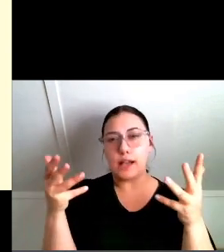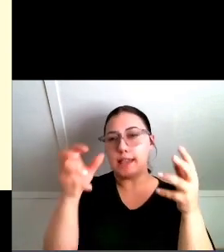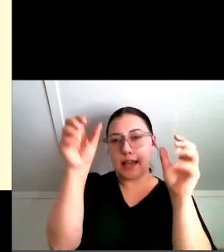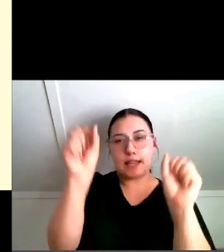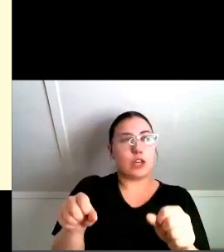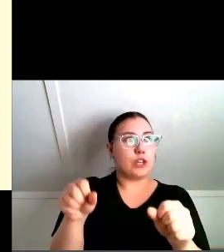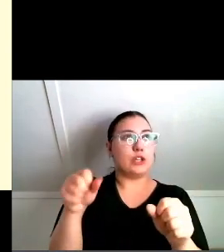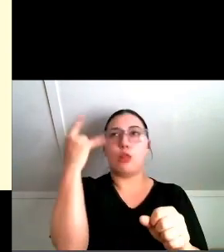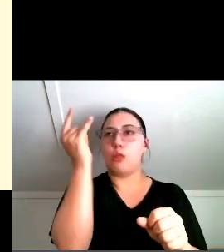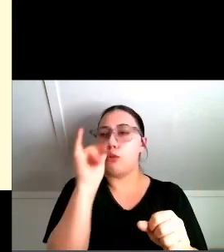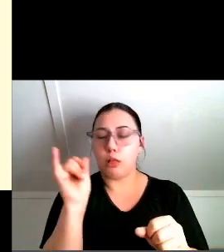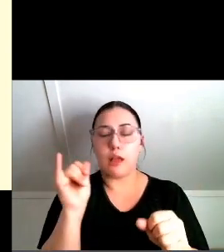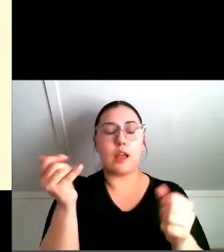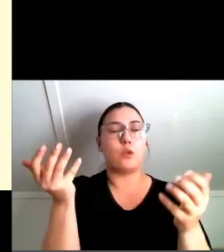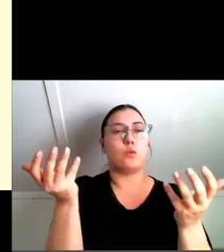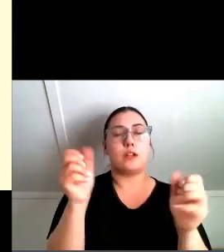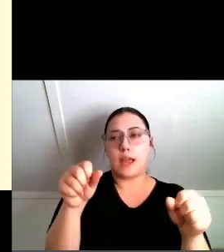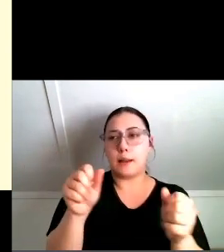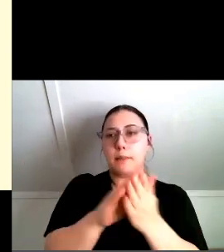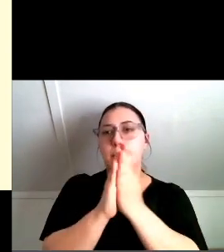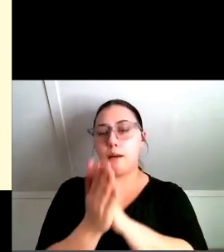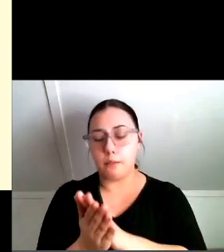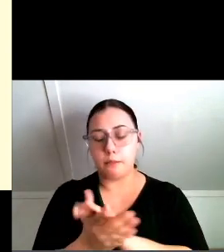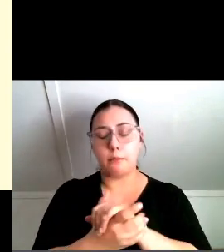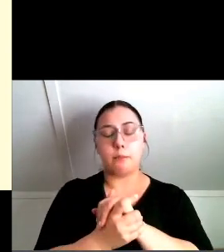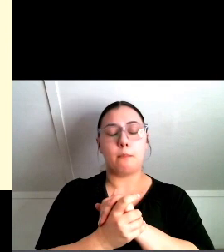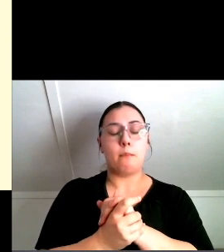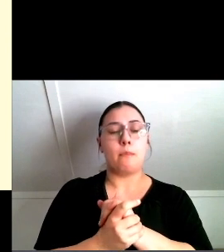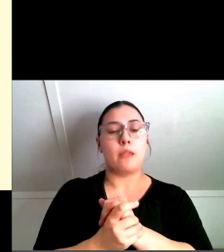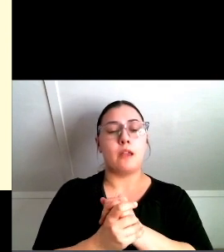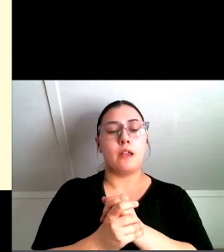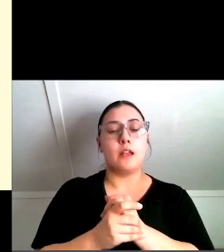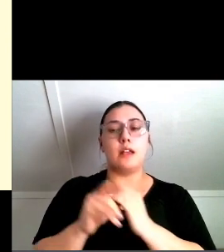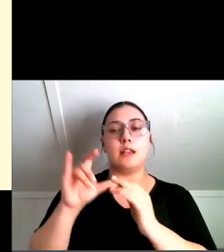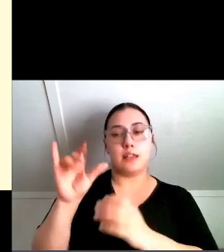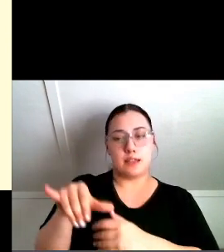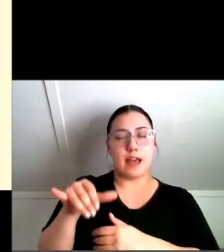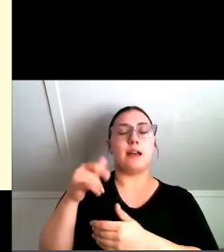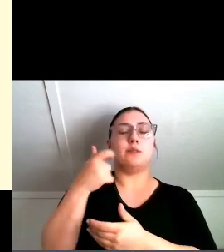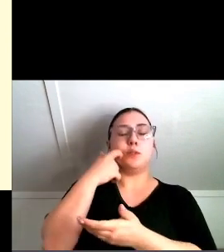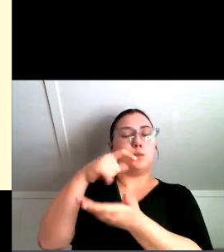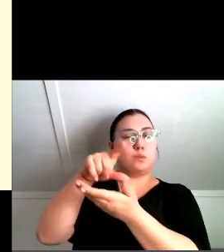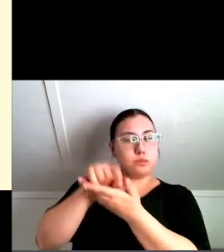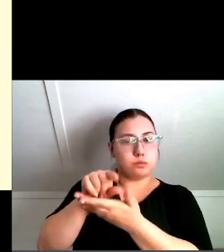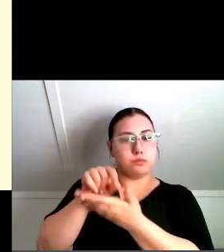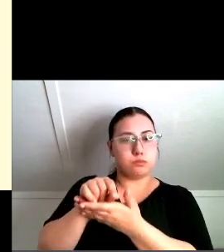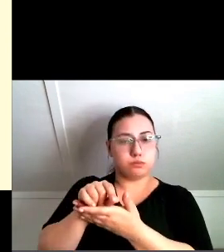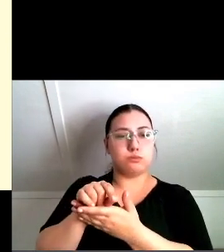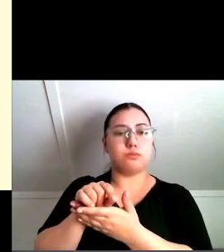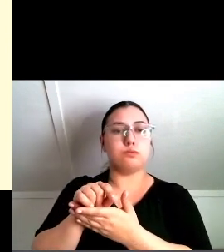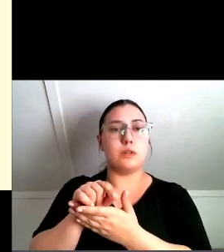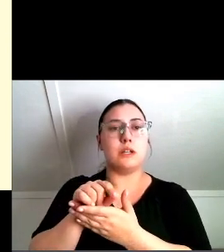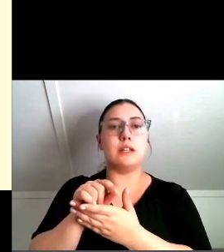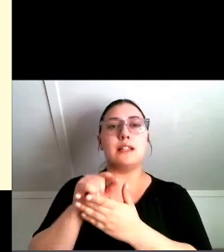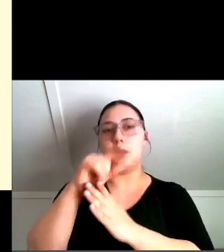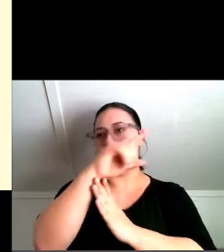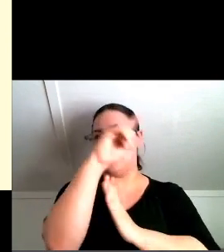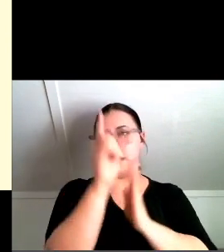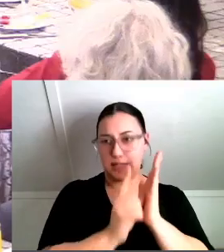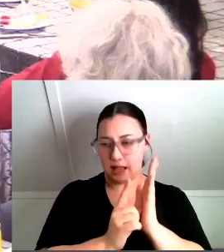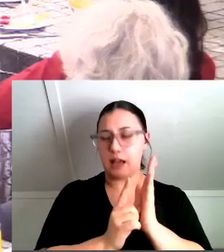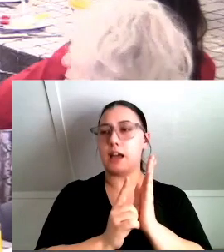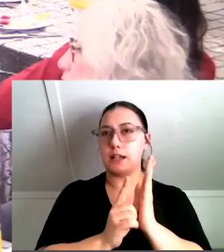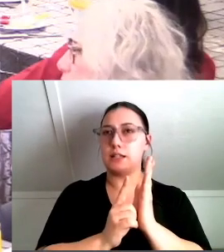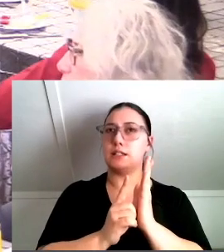work of the Negro Yearbook, a publication that was designed to be, at some level, a